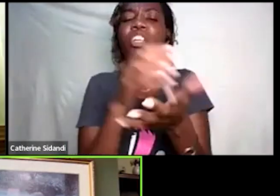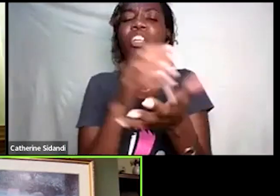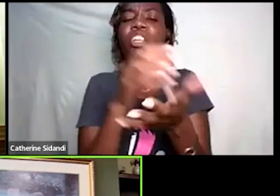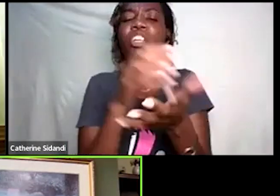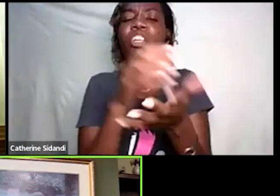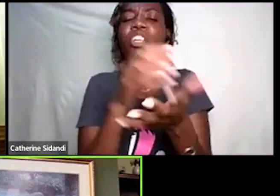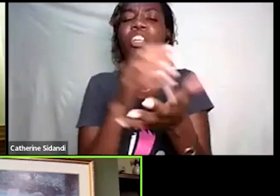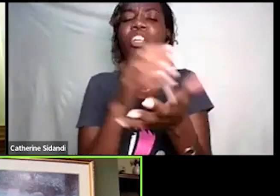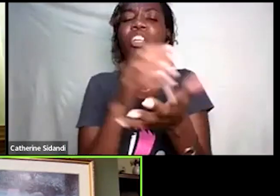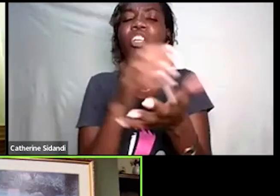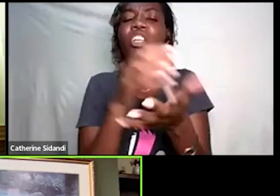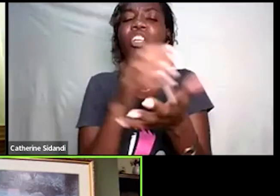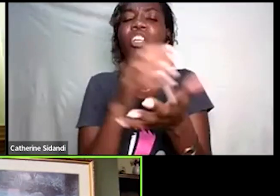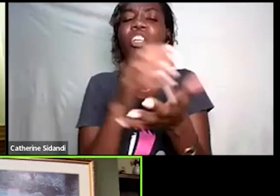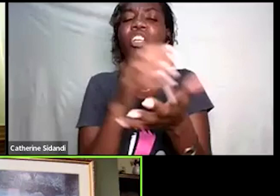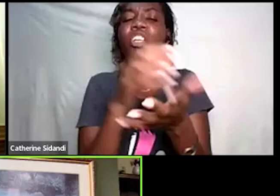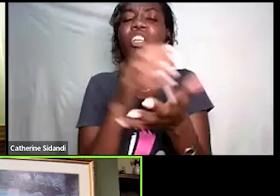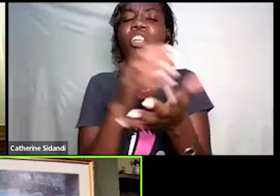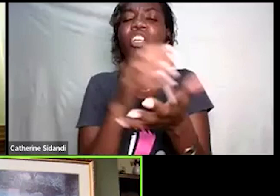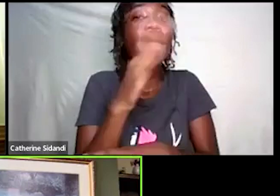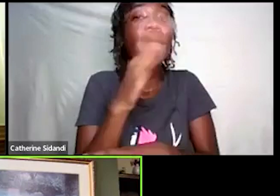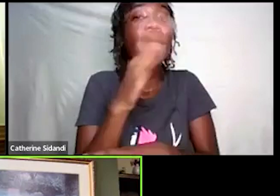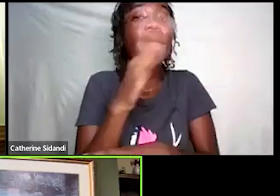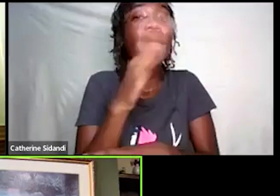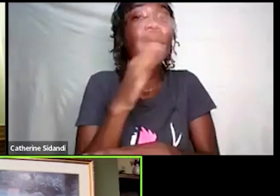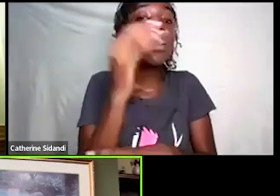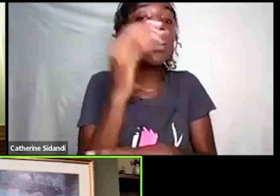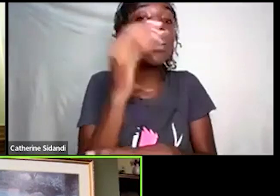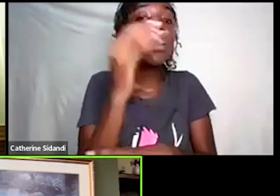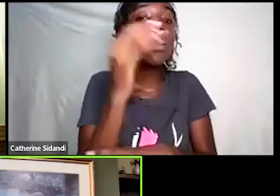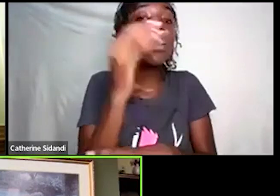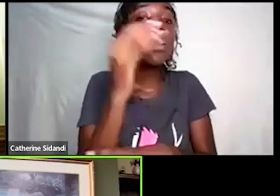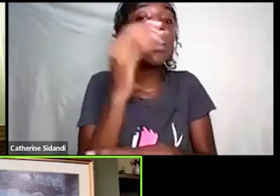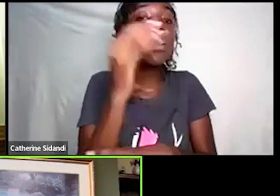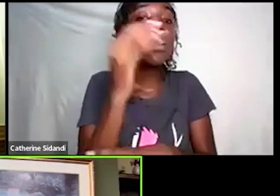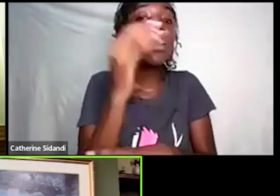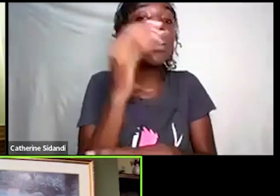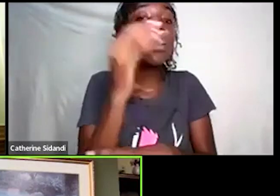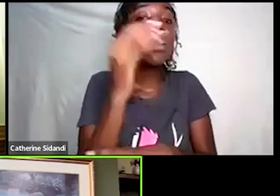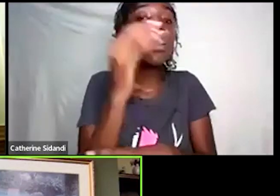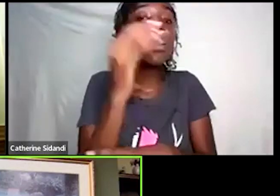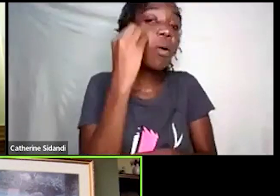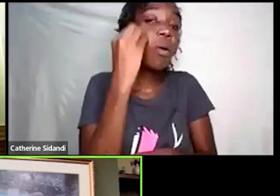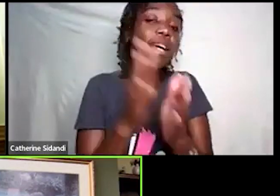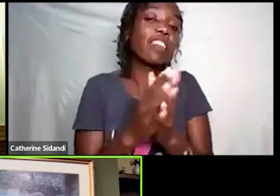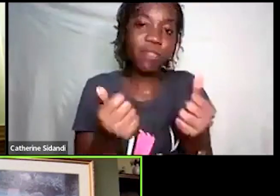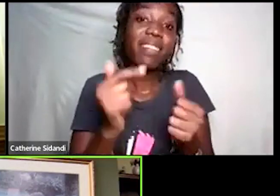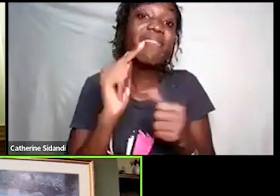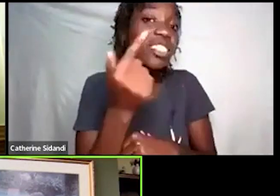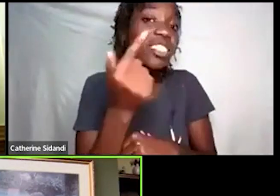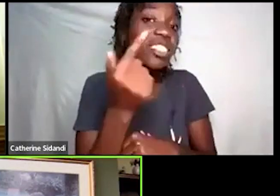it? That's technical. First, deal with it with your husband or your spouse at home,